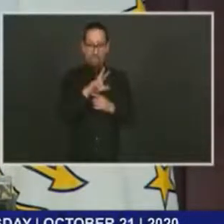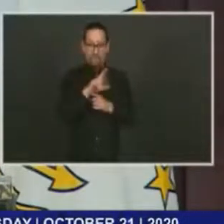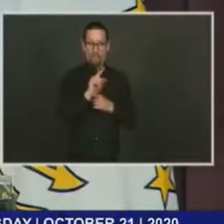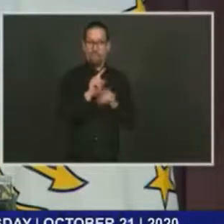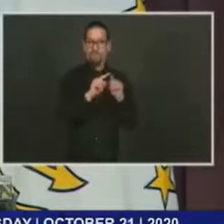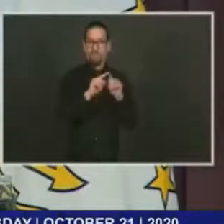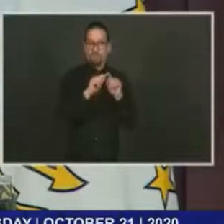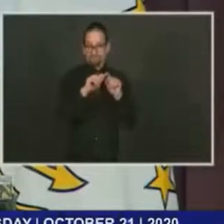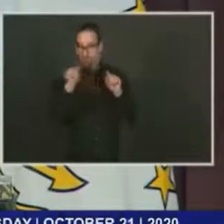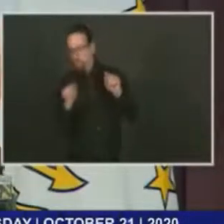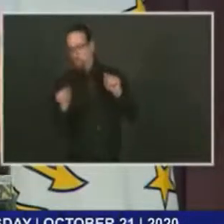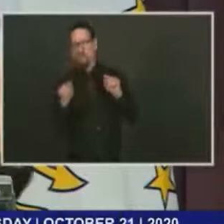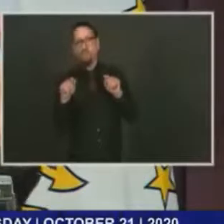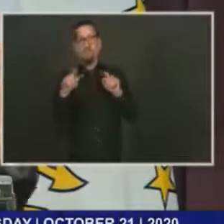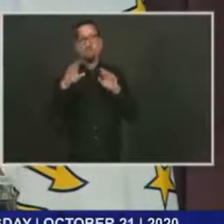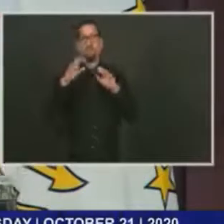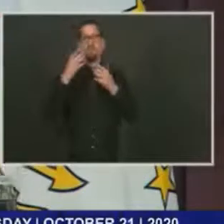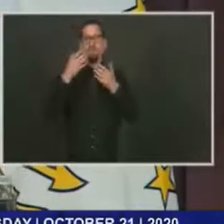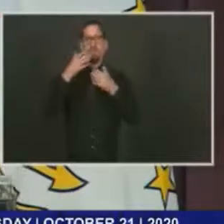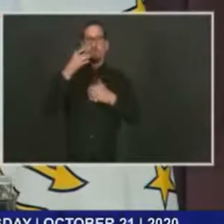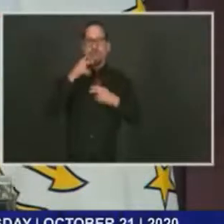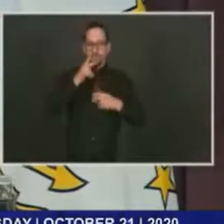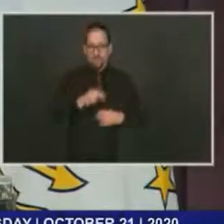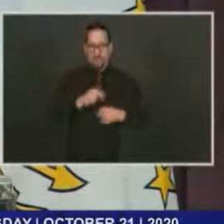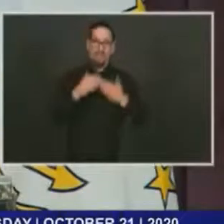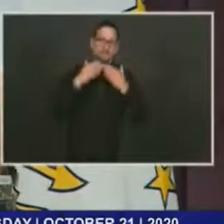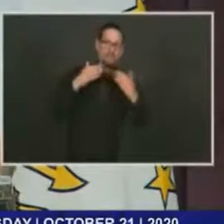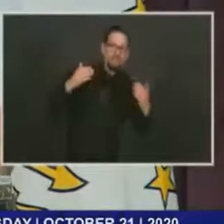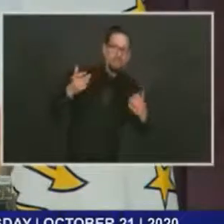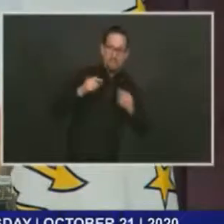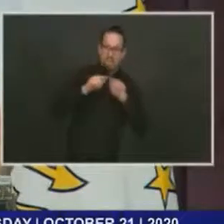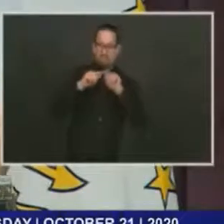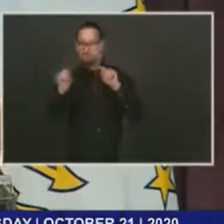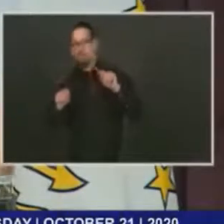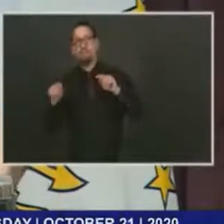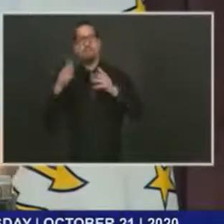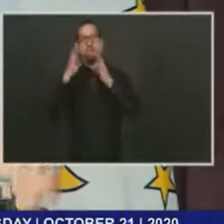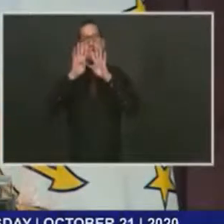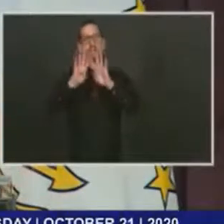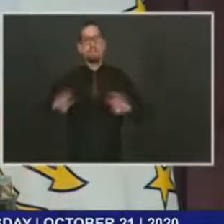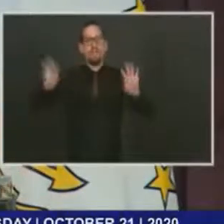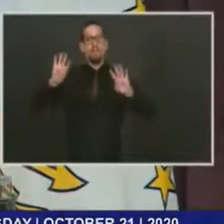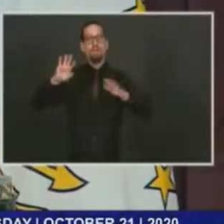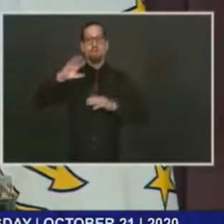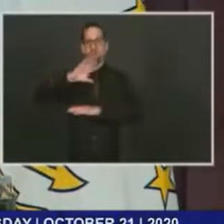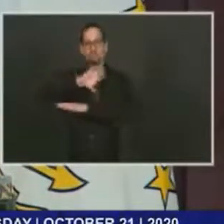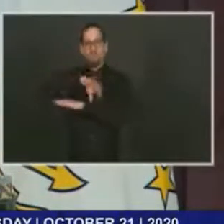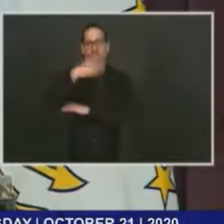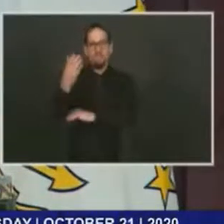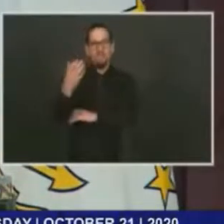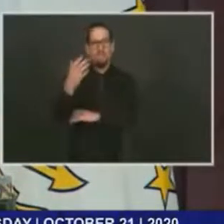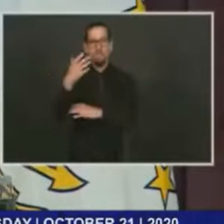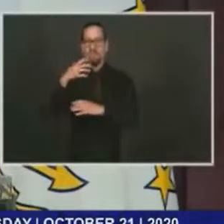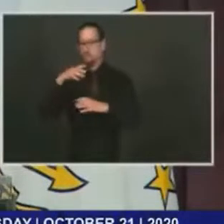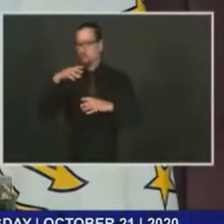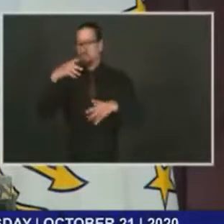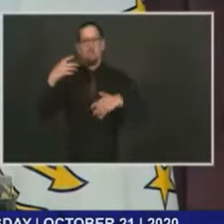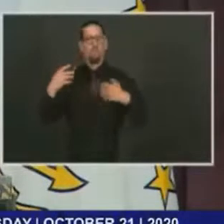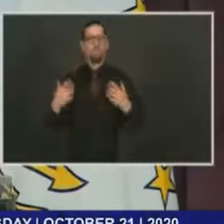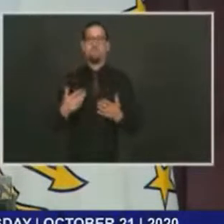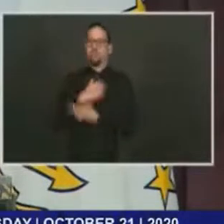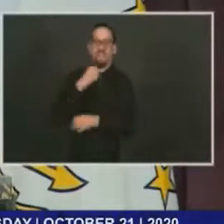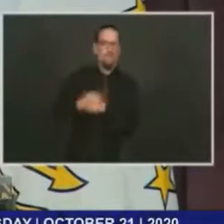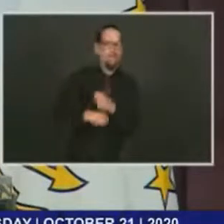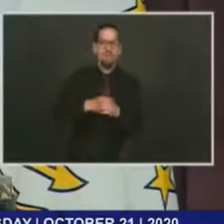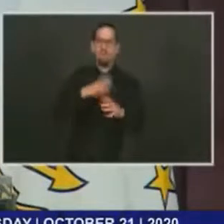holidays, having to come back indoors, flu season. It's going to be a rough couple of months. So if there's